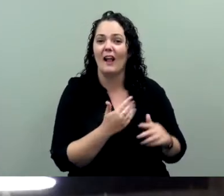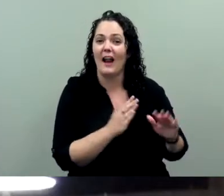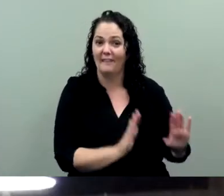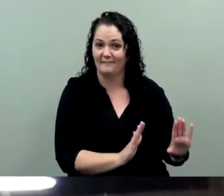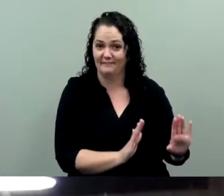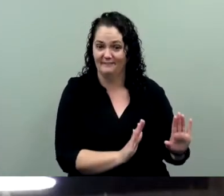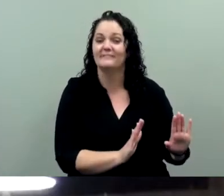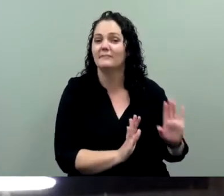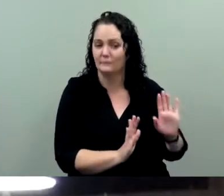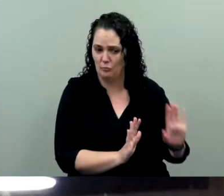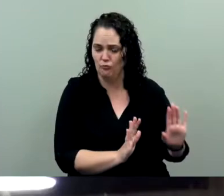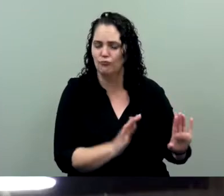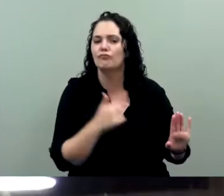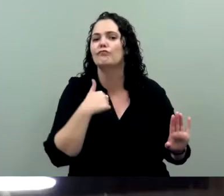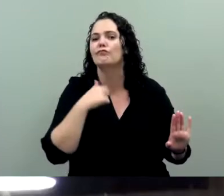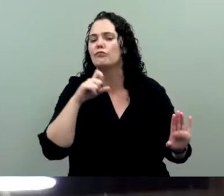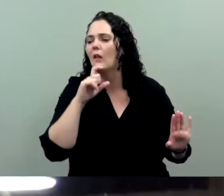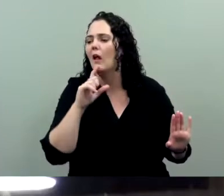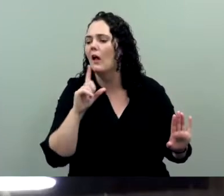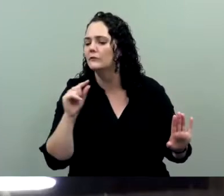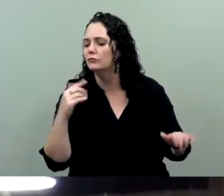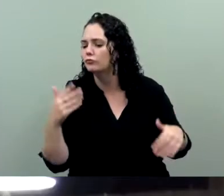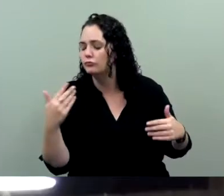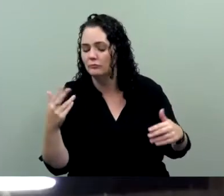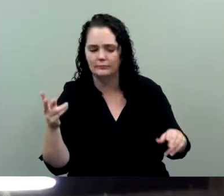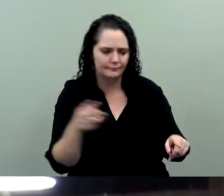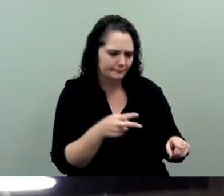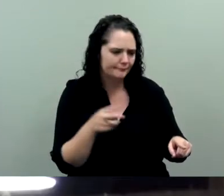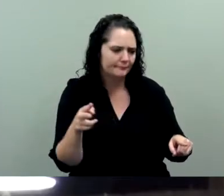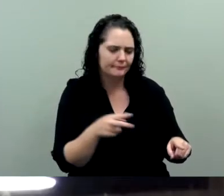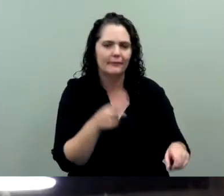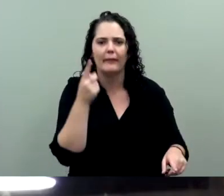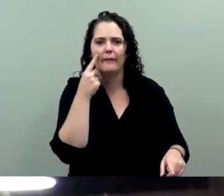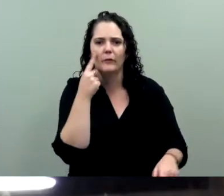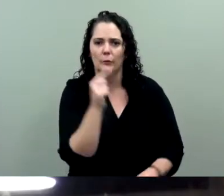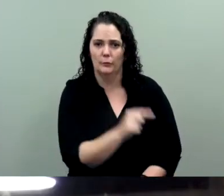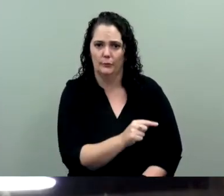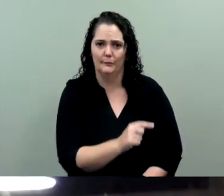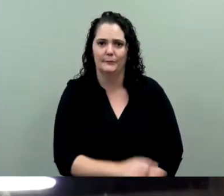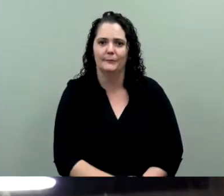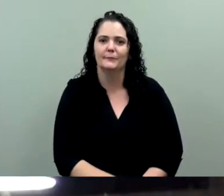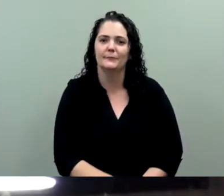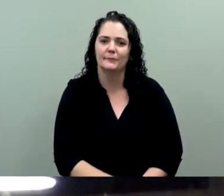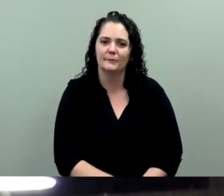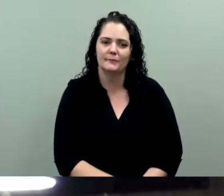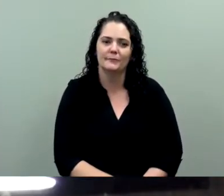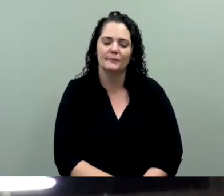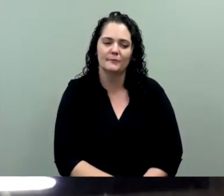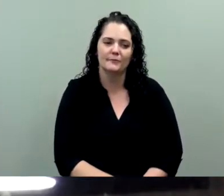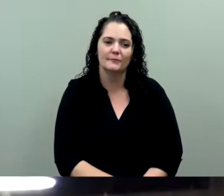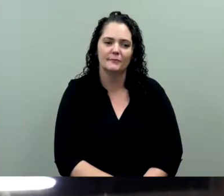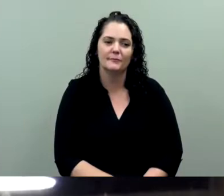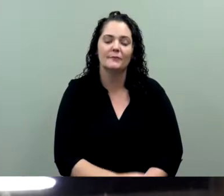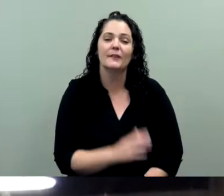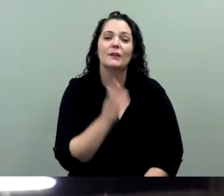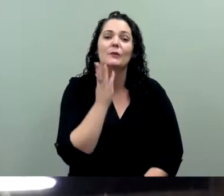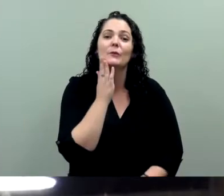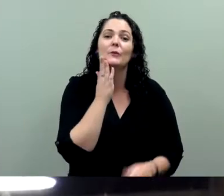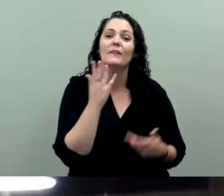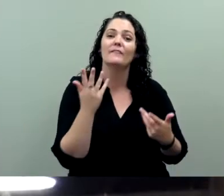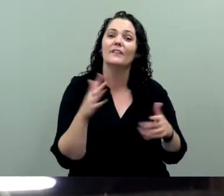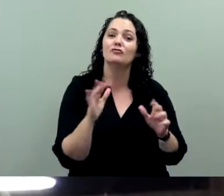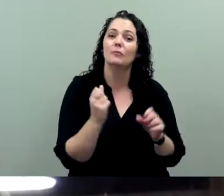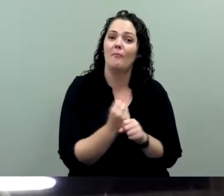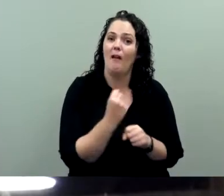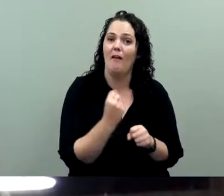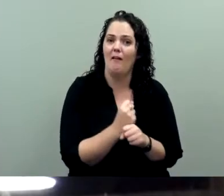we're gonna keep checking in on it as we go through the workshop. And by the time we are all done, here's the one that I made